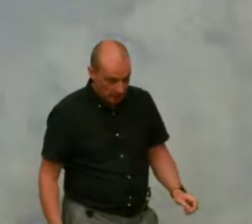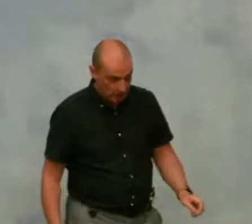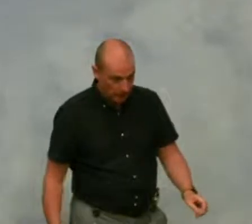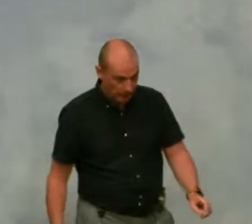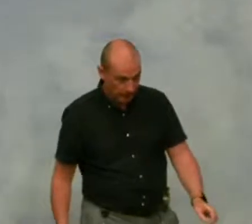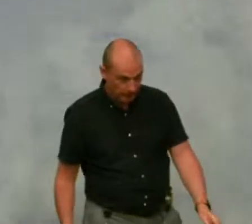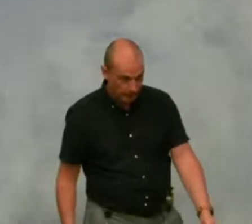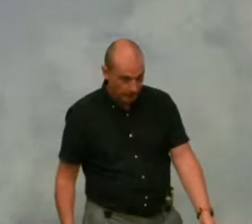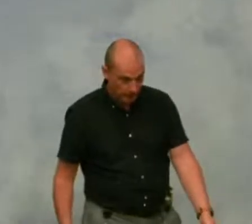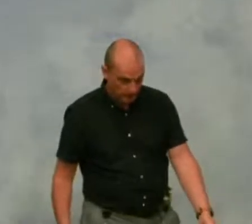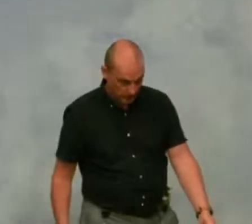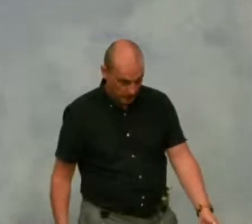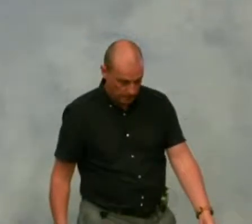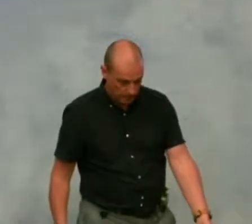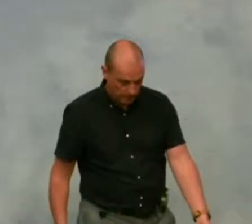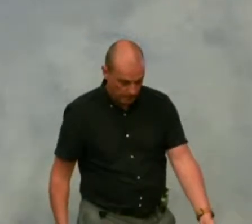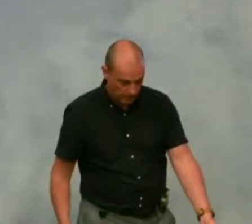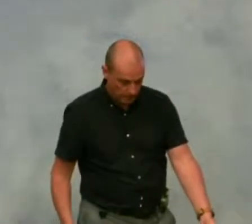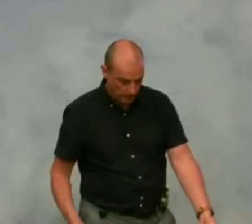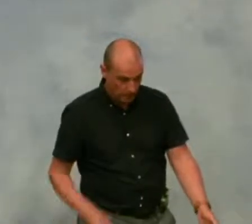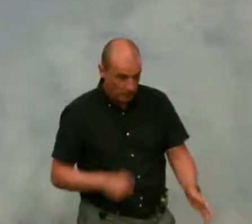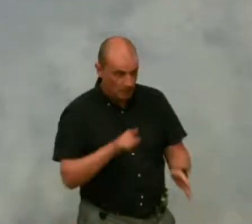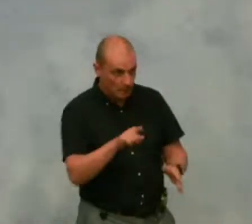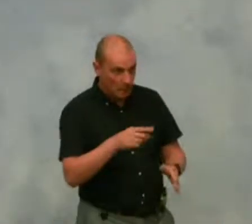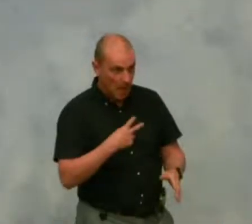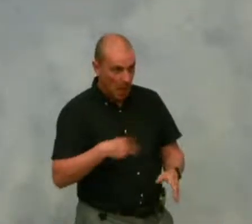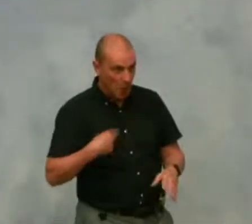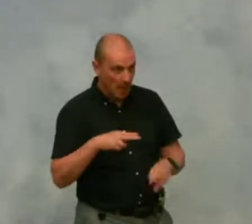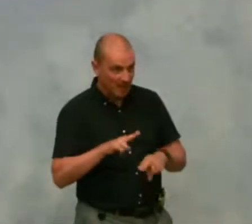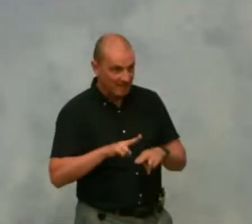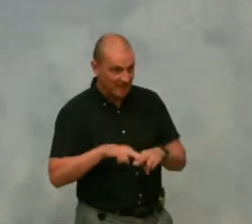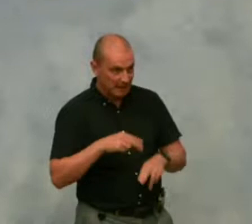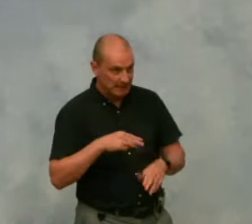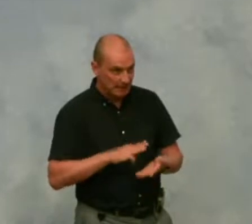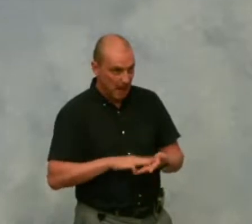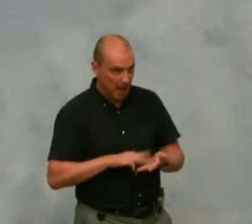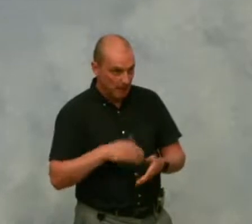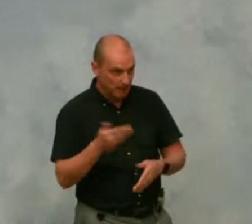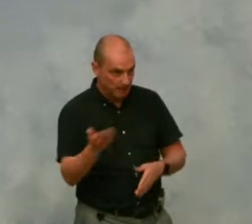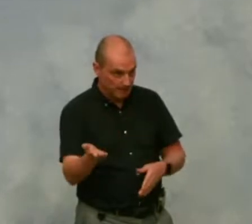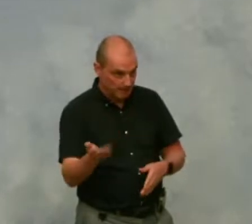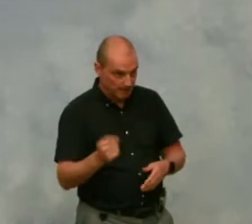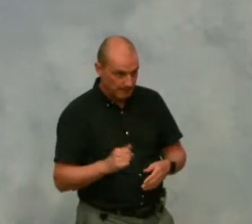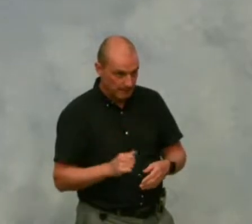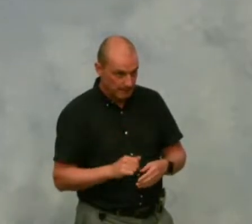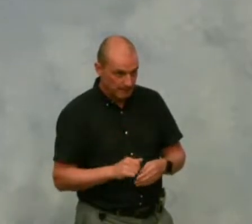thank you. Thank you. Councillor Ferguson Miller now, please.